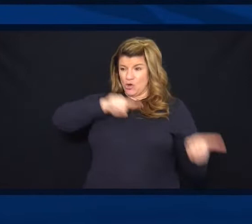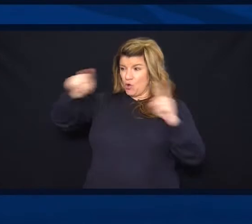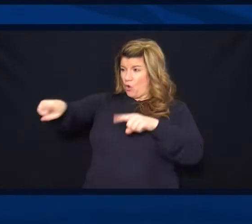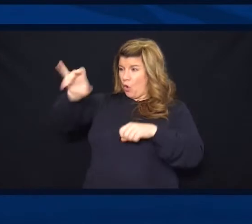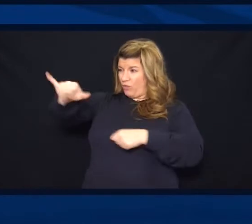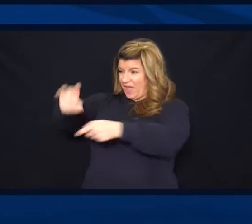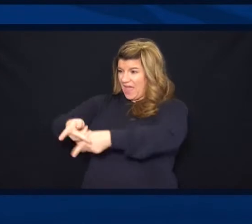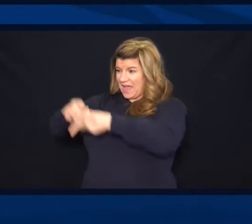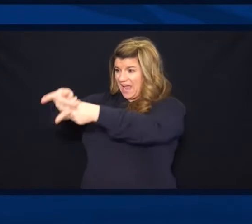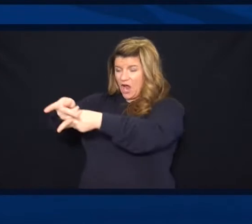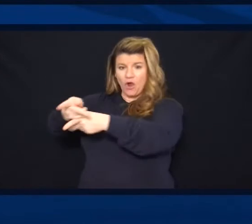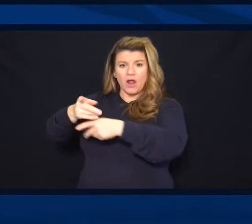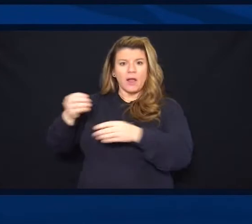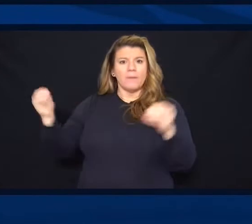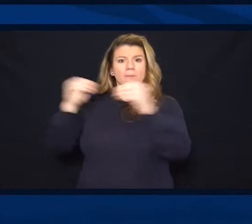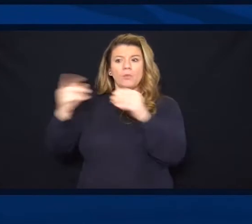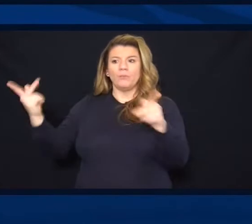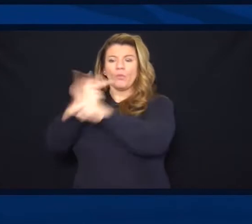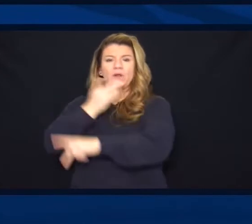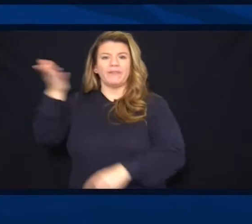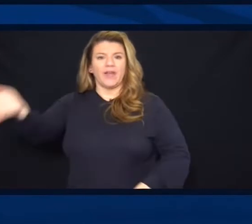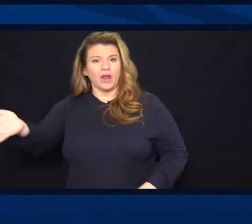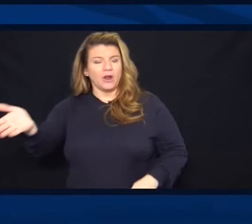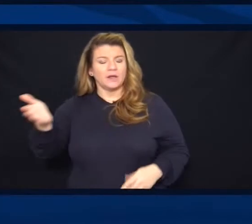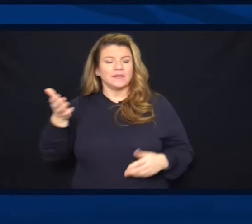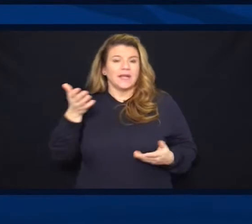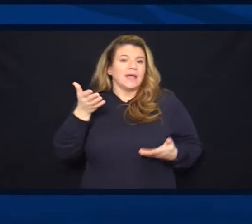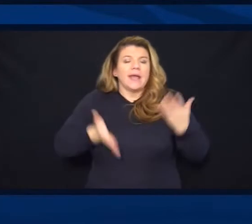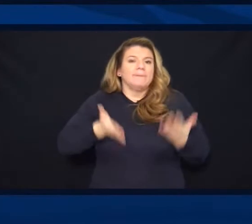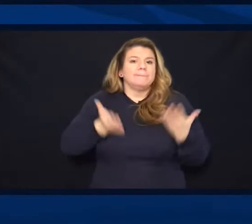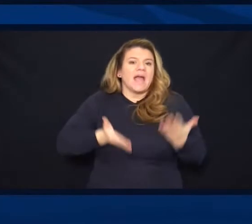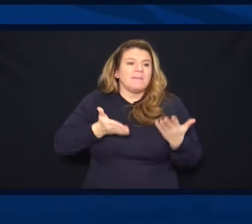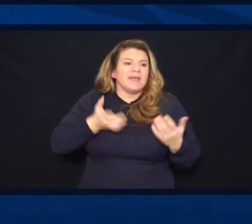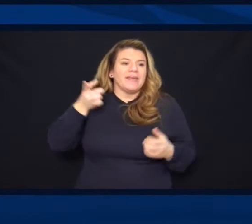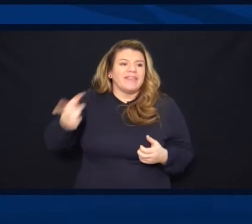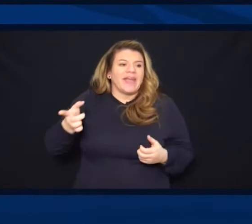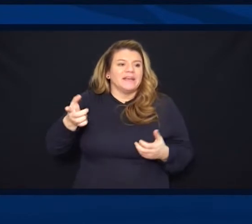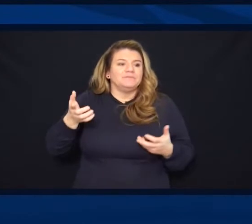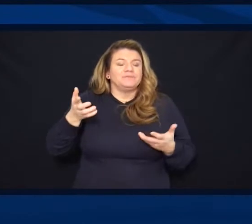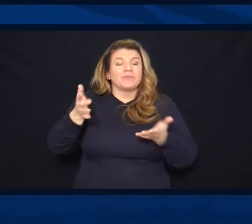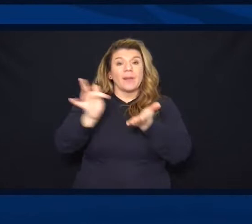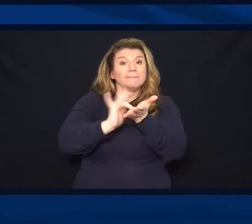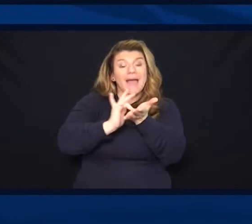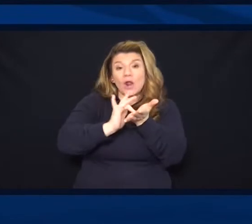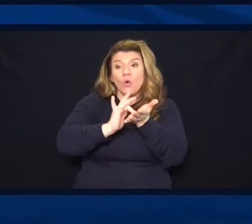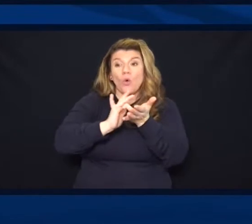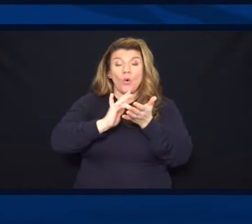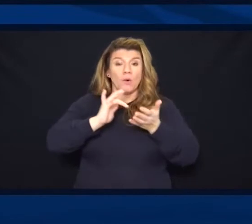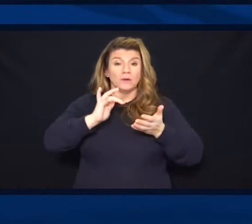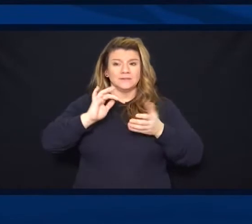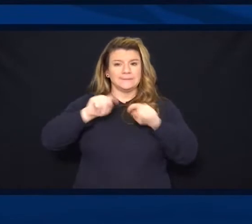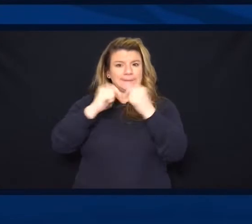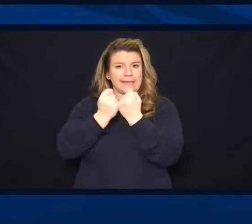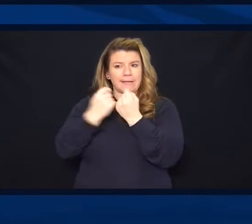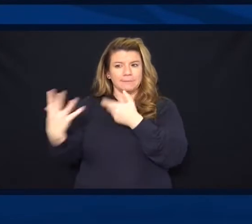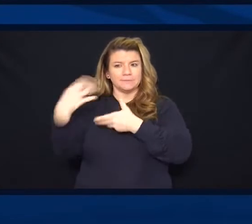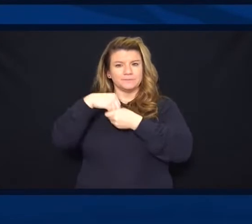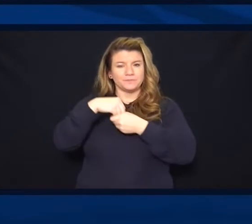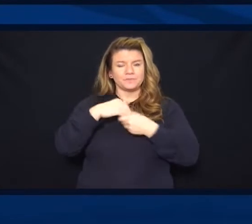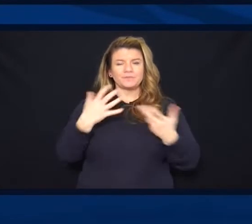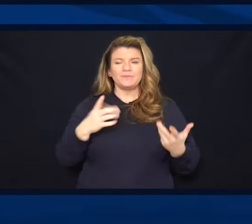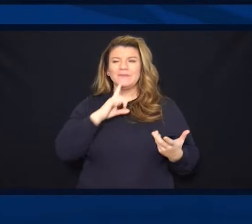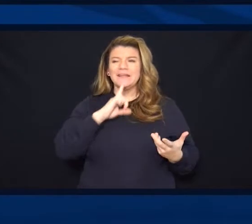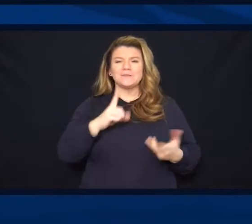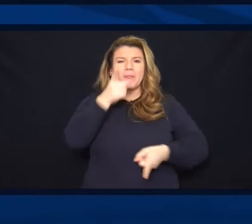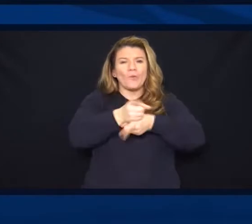they find themselves in trouble. And maybe the medical personnel can chime in on this. Is there a sweet spot